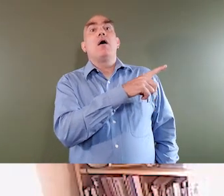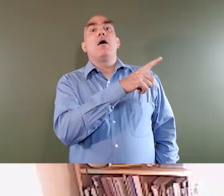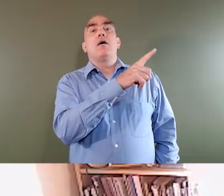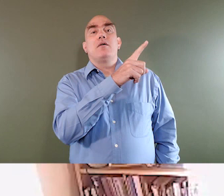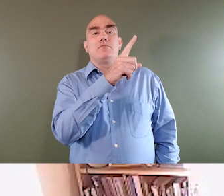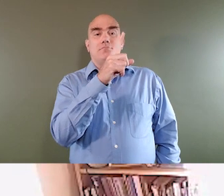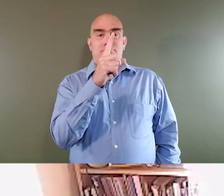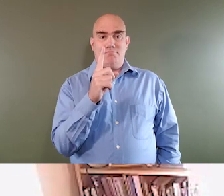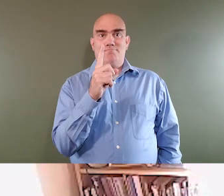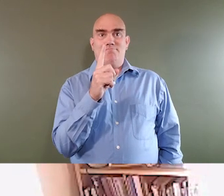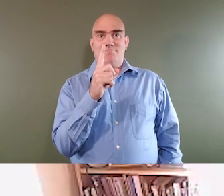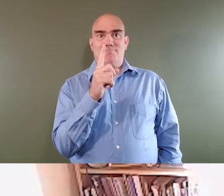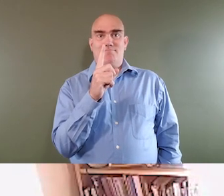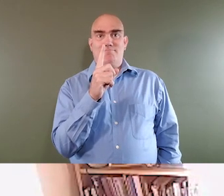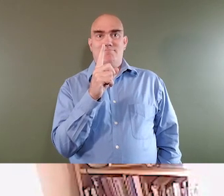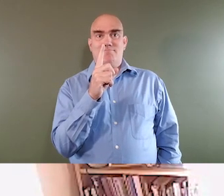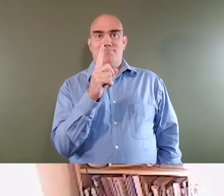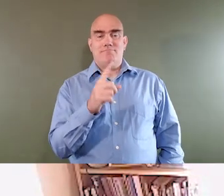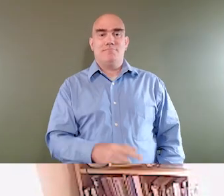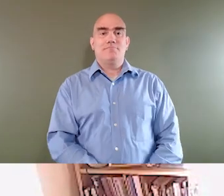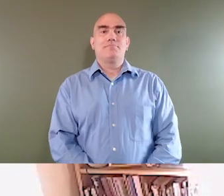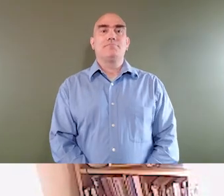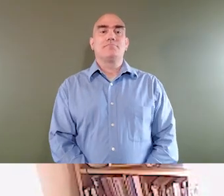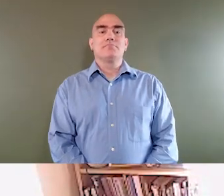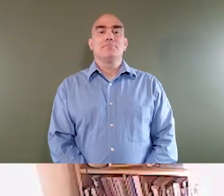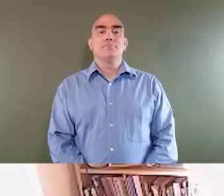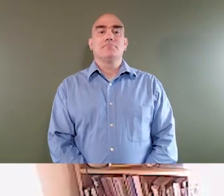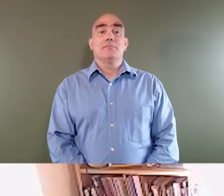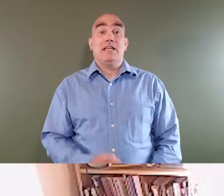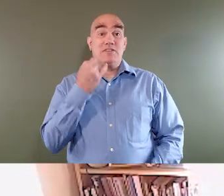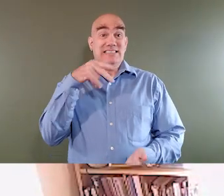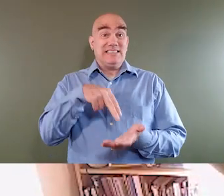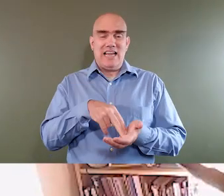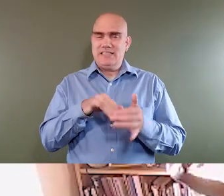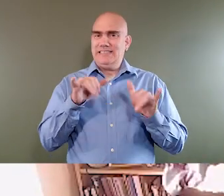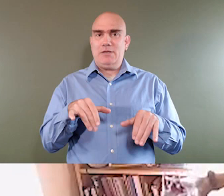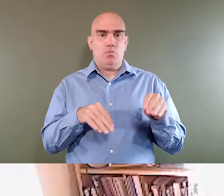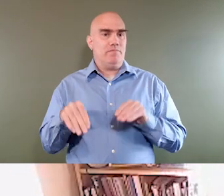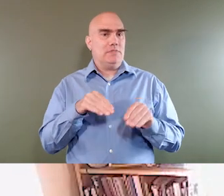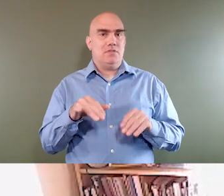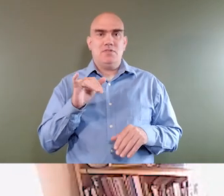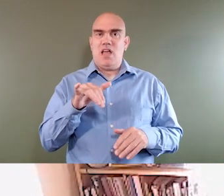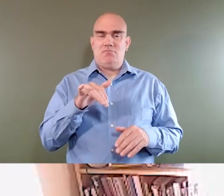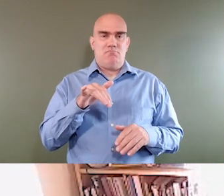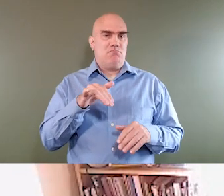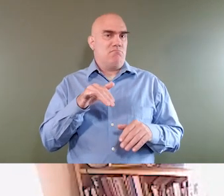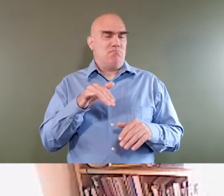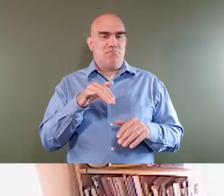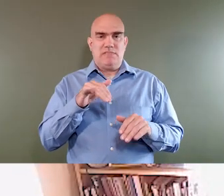Coming onto the left and sitting tall. And if you're standing, you're doing the same movement. You're just doing it from a standing